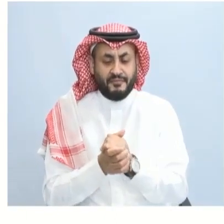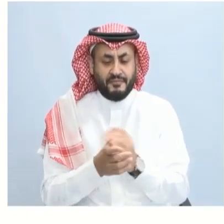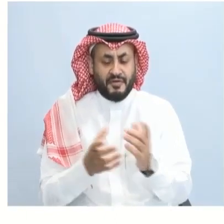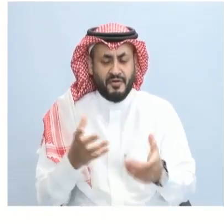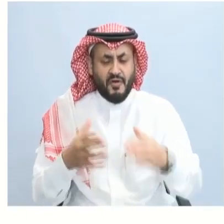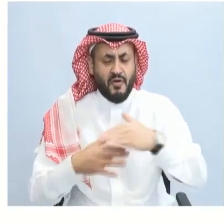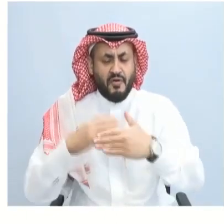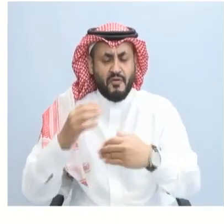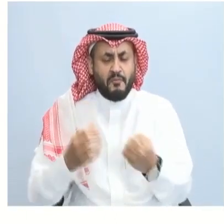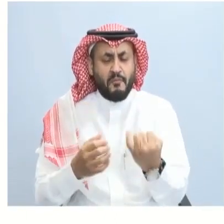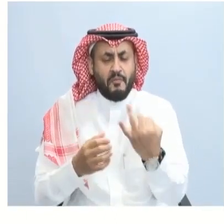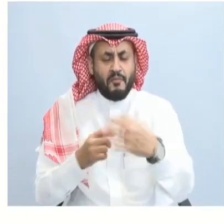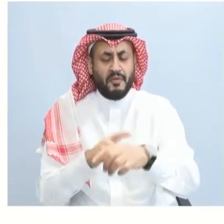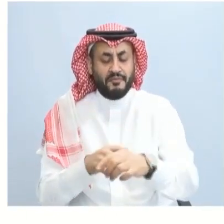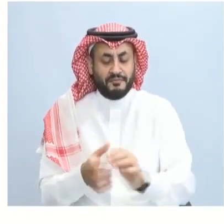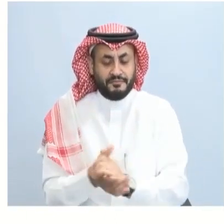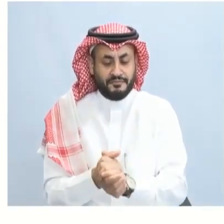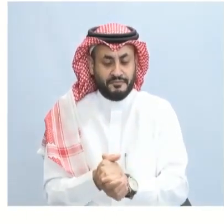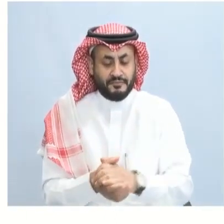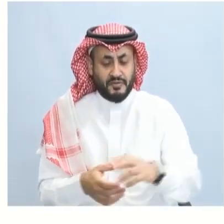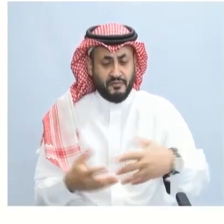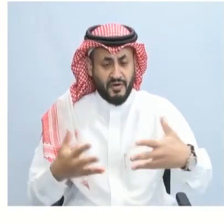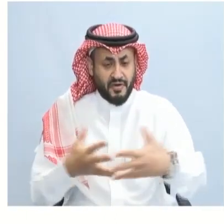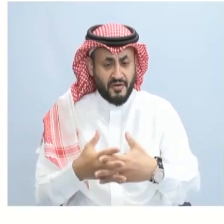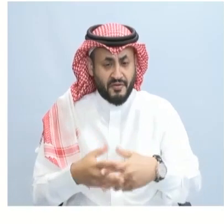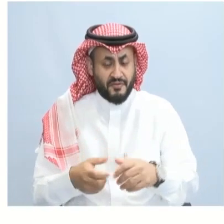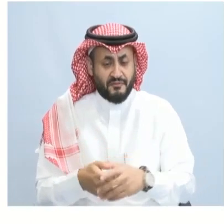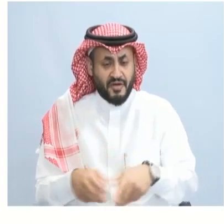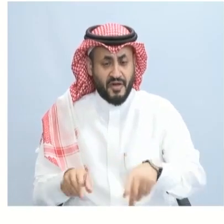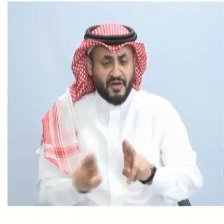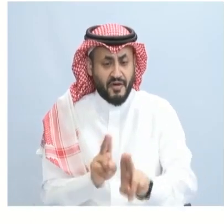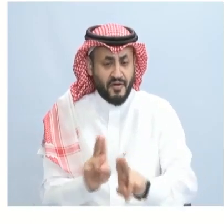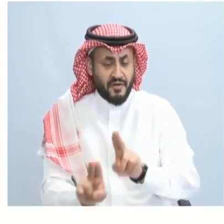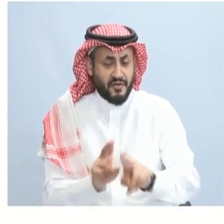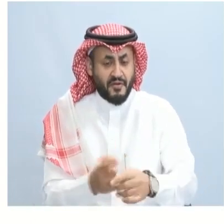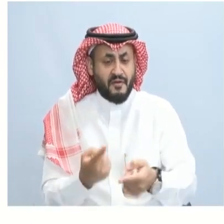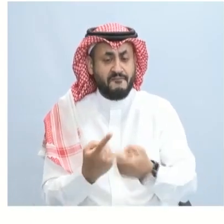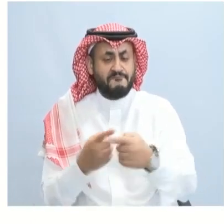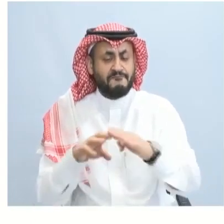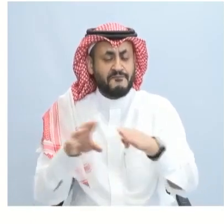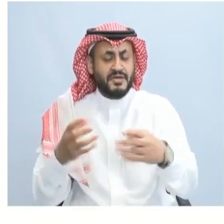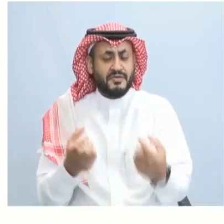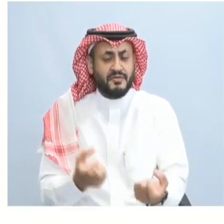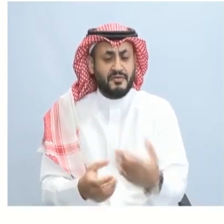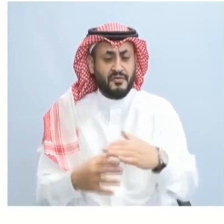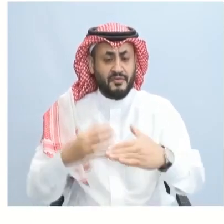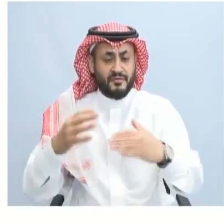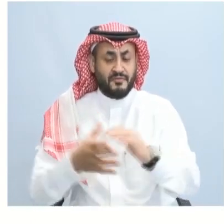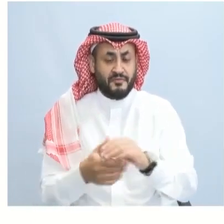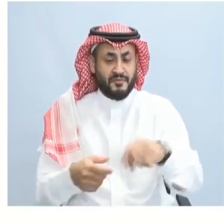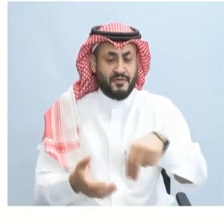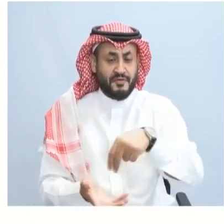hours. We were going to participate in a competition for the best sandcastle, but